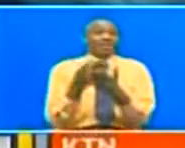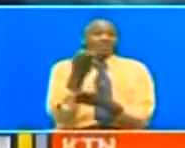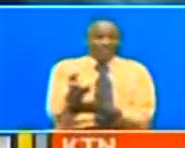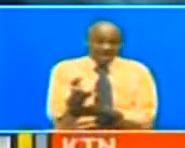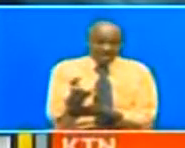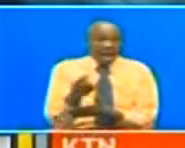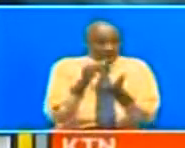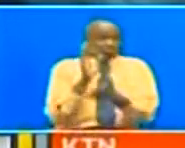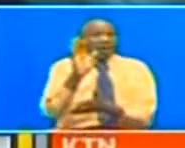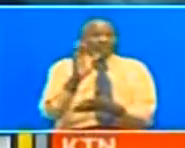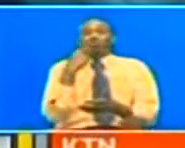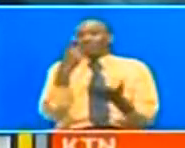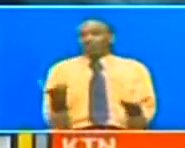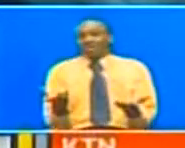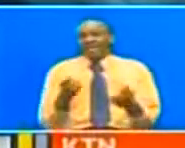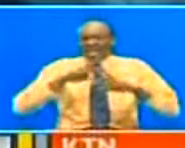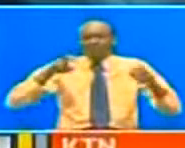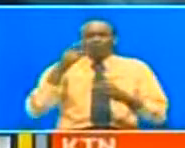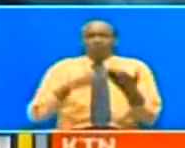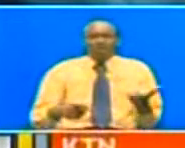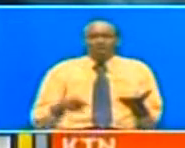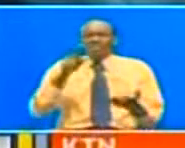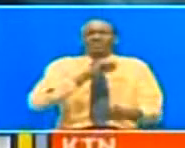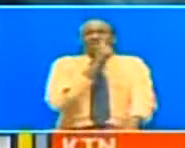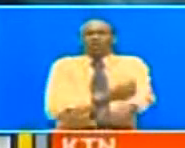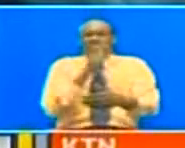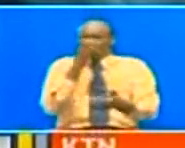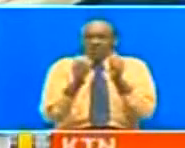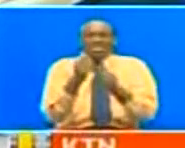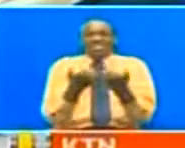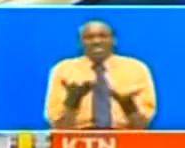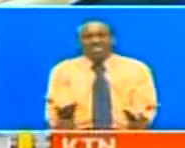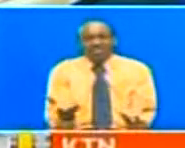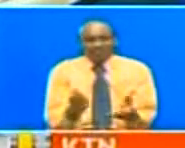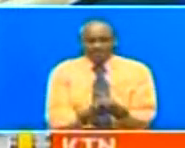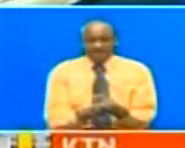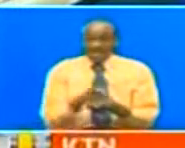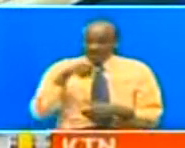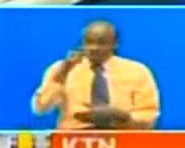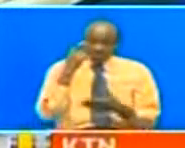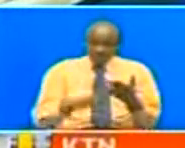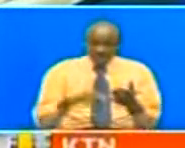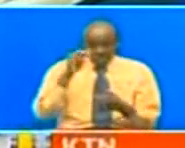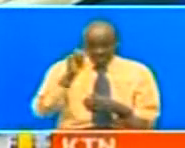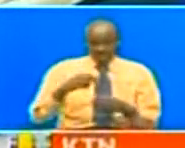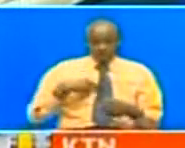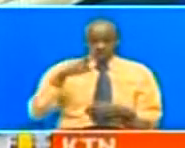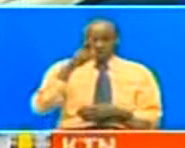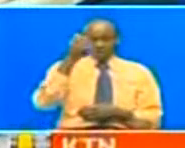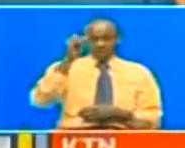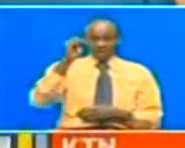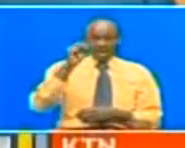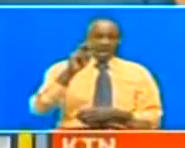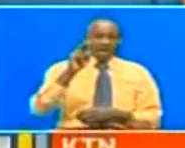his account. What authority do you still require from the county government? Madai ya mbunge wa Rais Sambu Ndirango wa